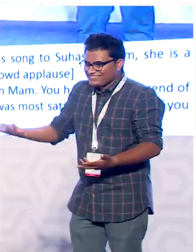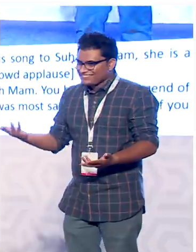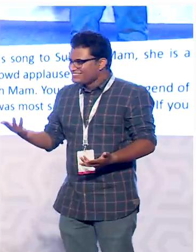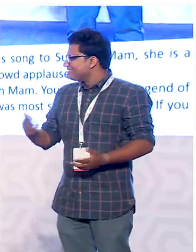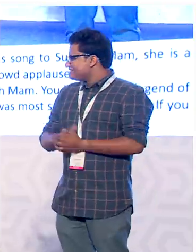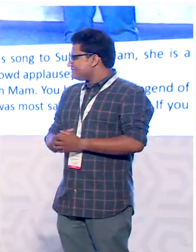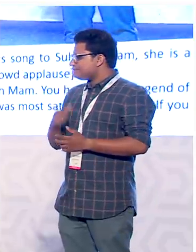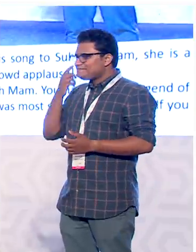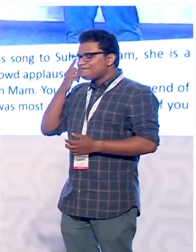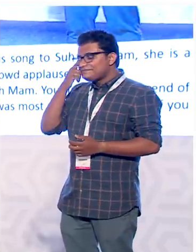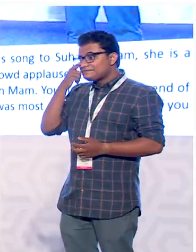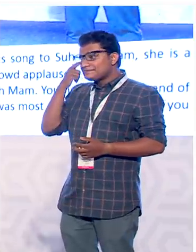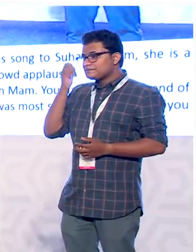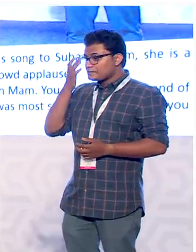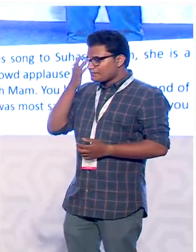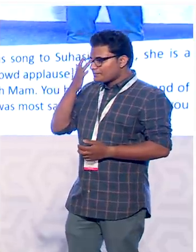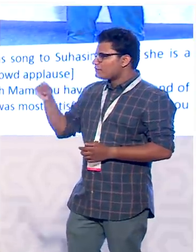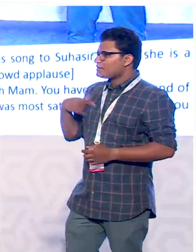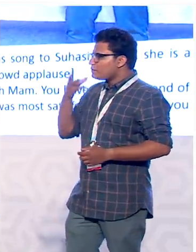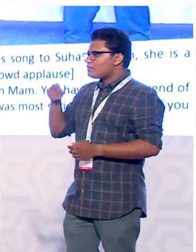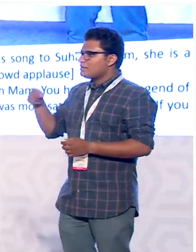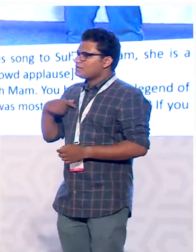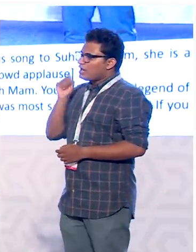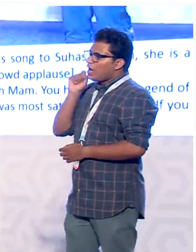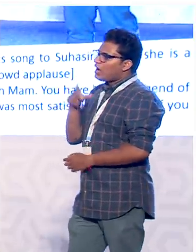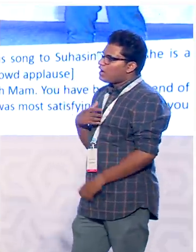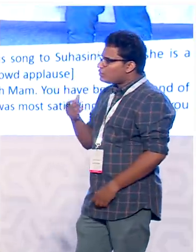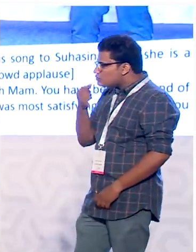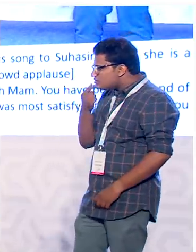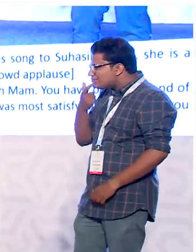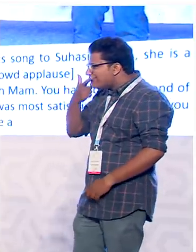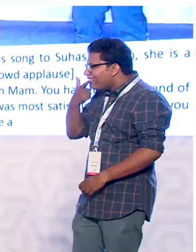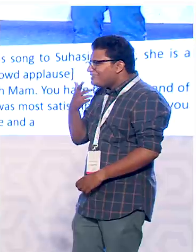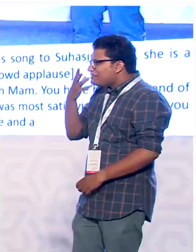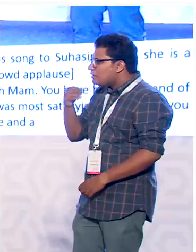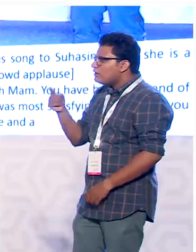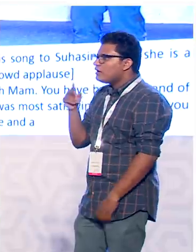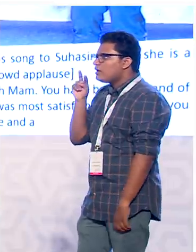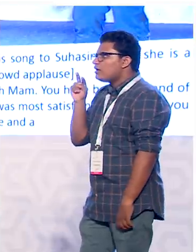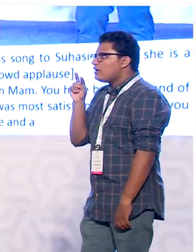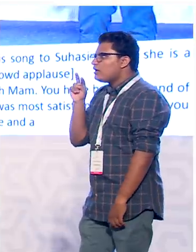I'm in awe of your smile. You know, I can't take off my eyes.